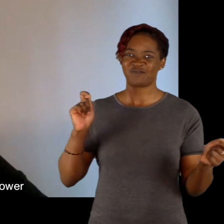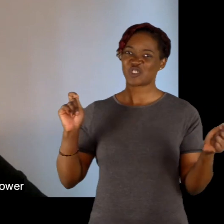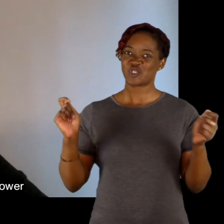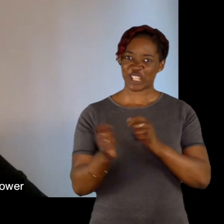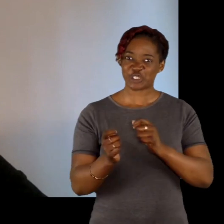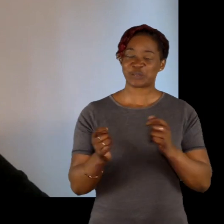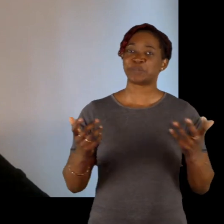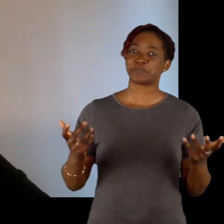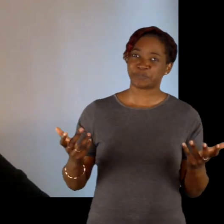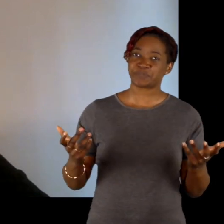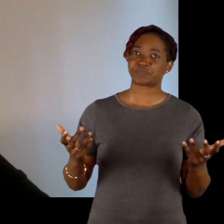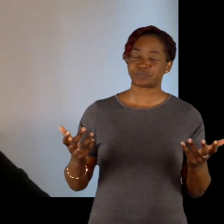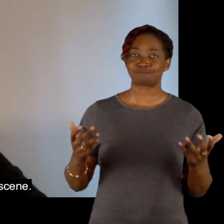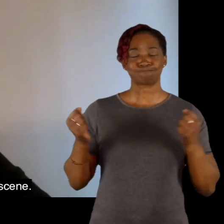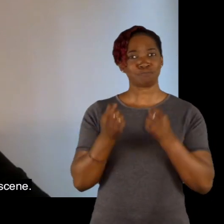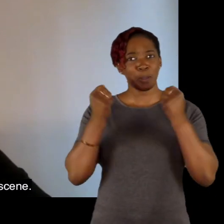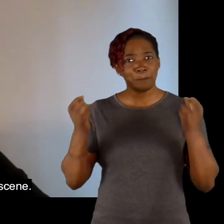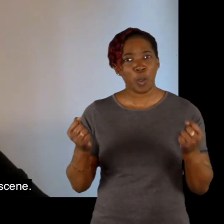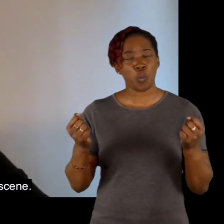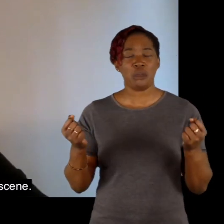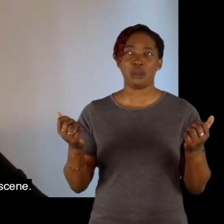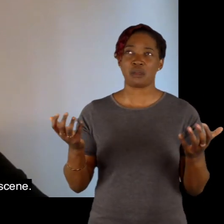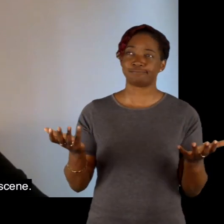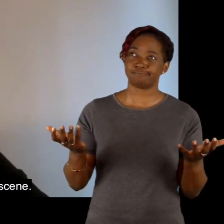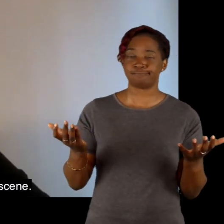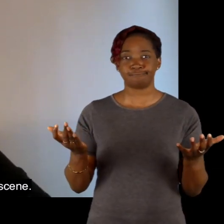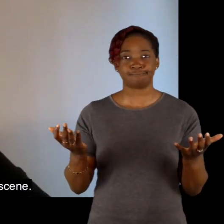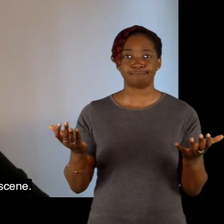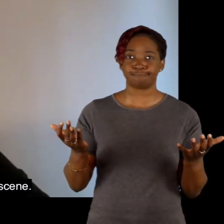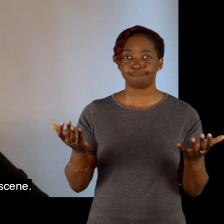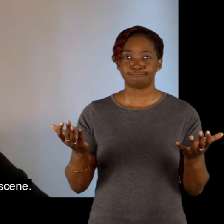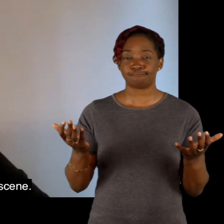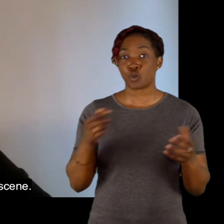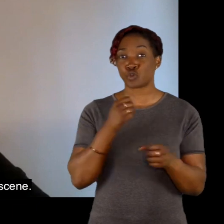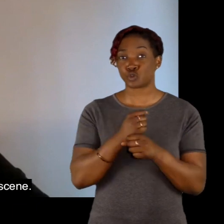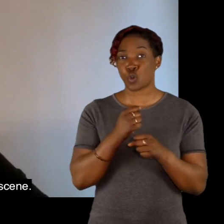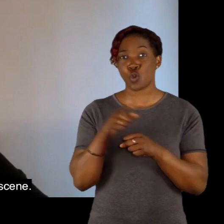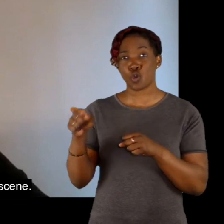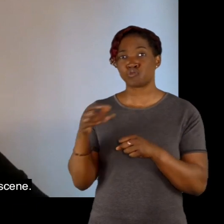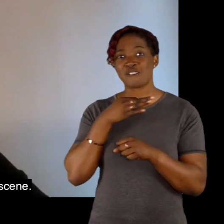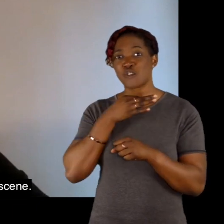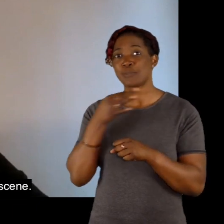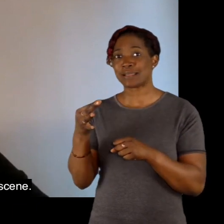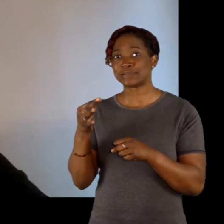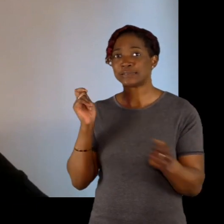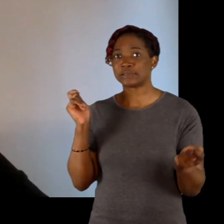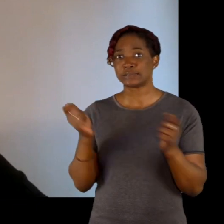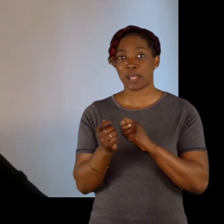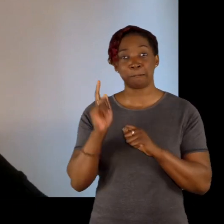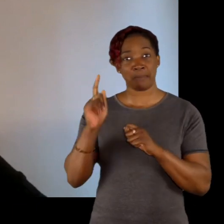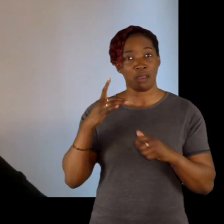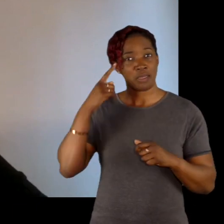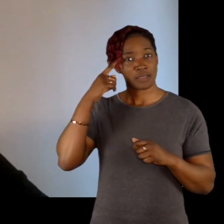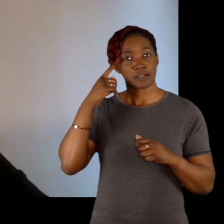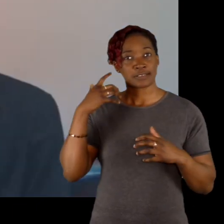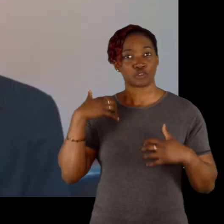kind of power and George's vulnerability in the scene. But I think